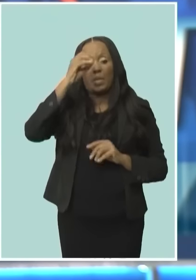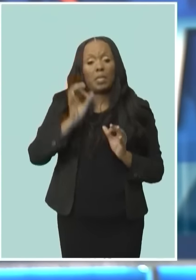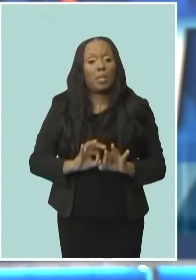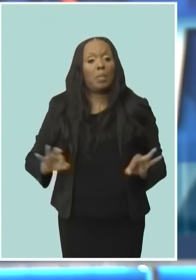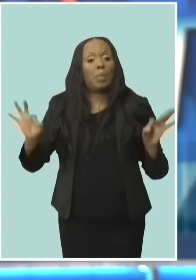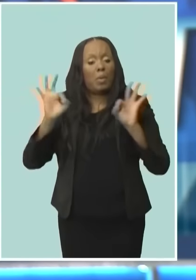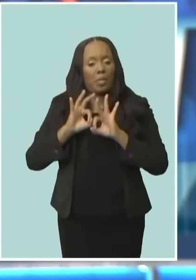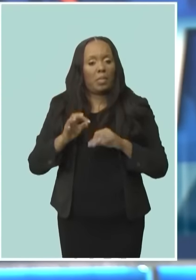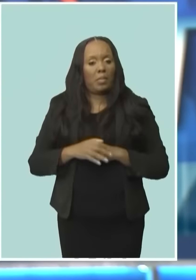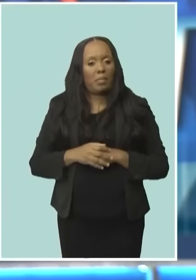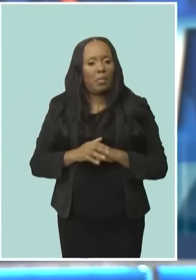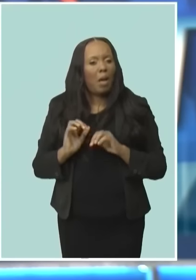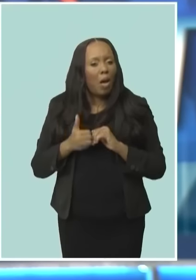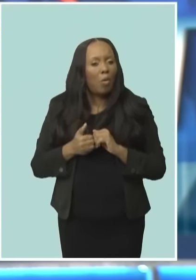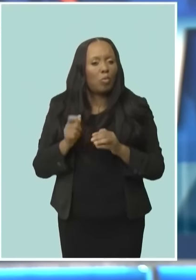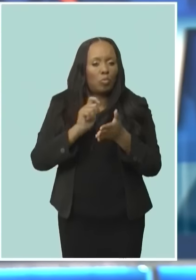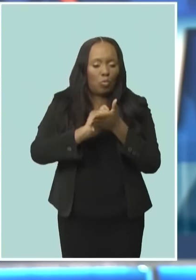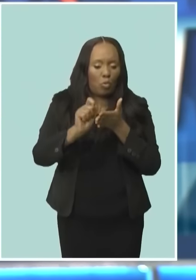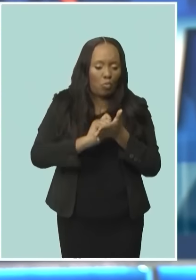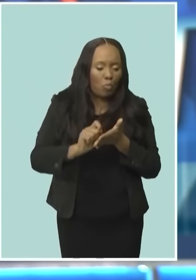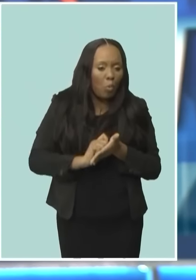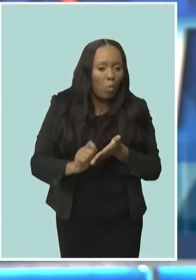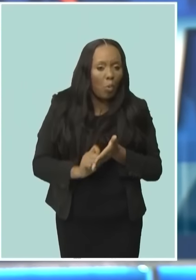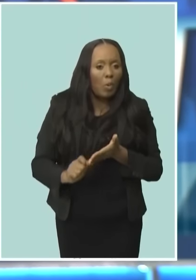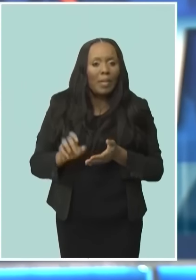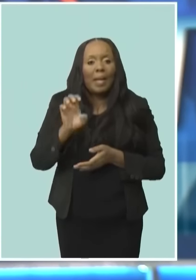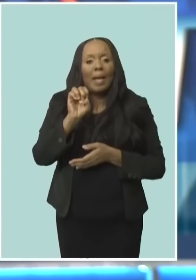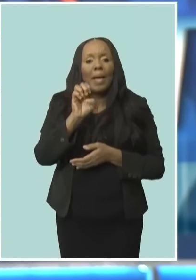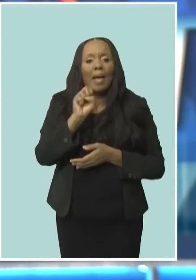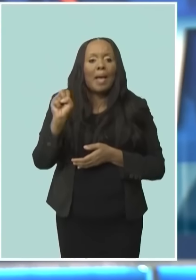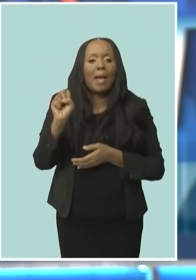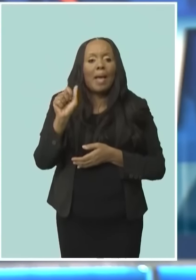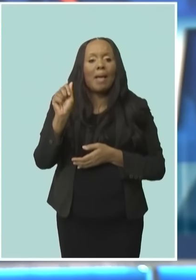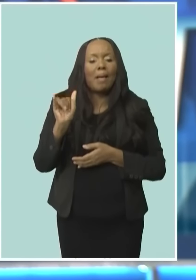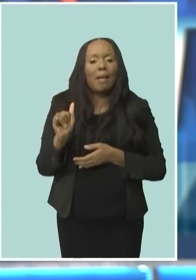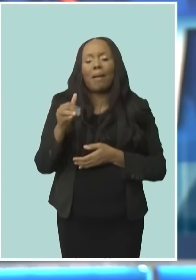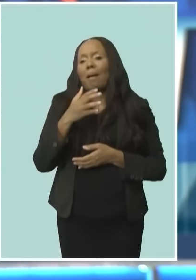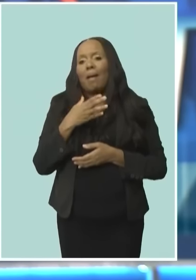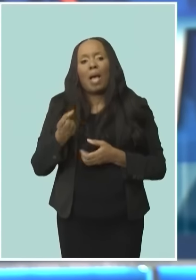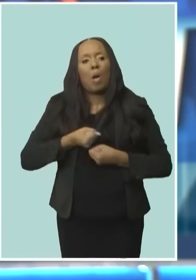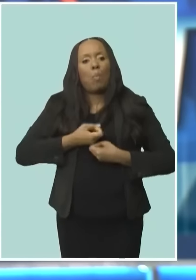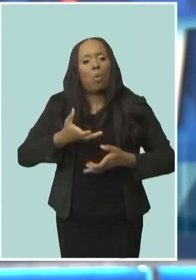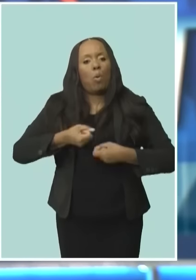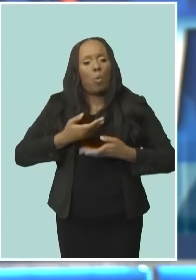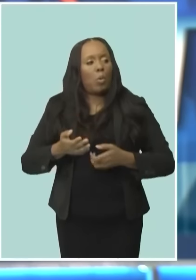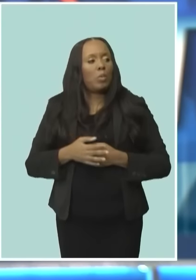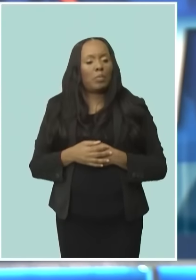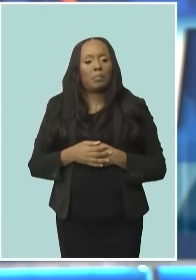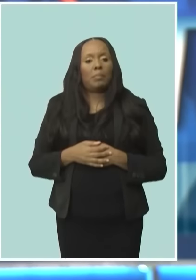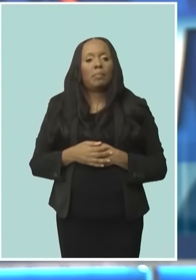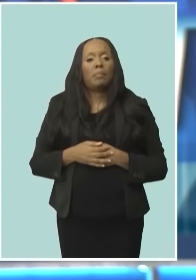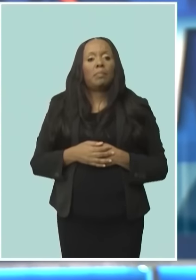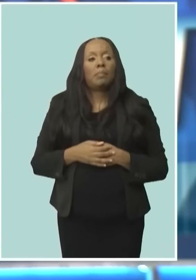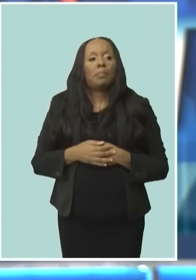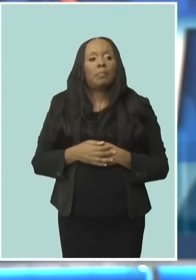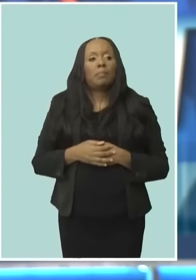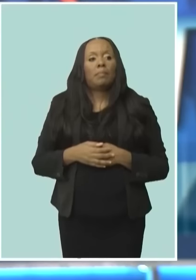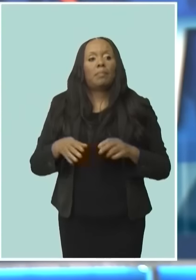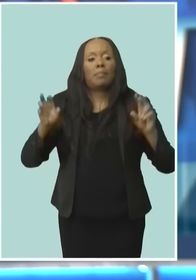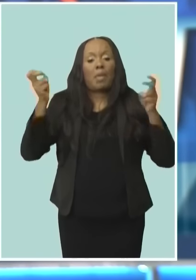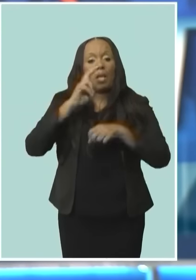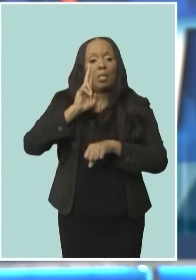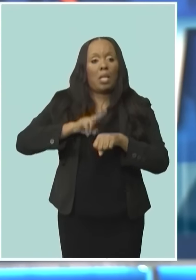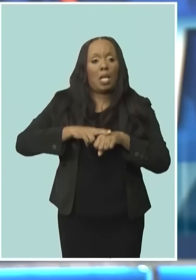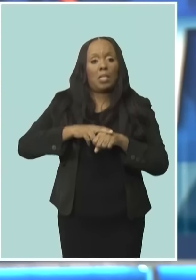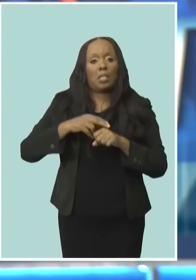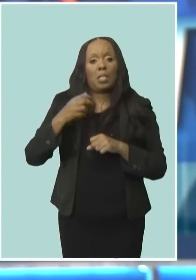format. This as the Barbados Police Service and the Ministry of Educational Transformation's National Student Literacy Competition came to a